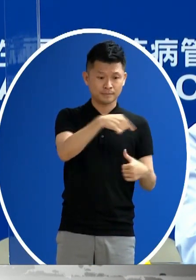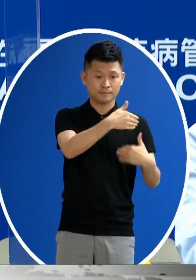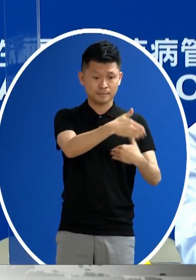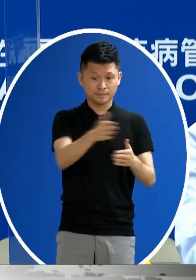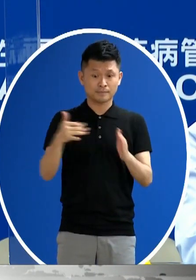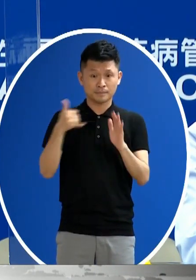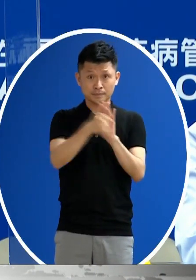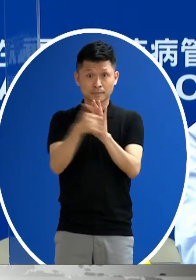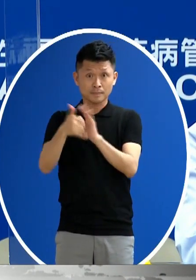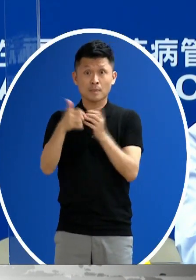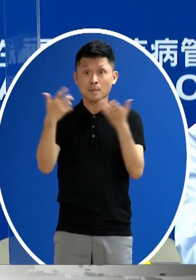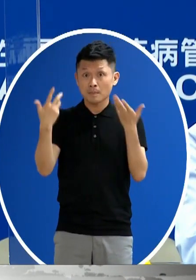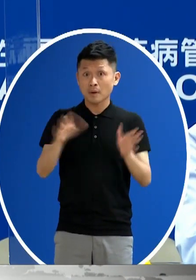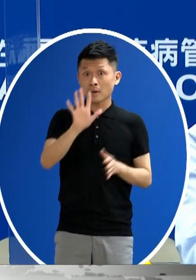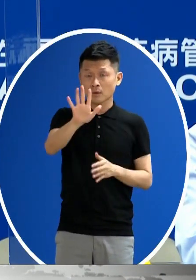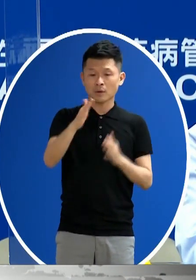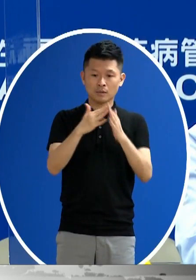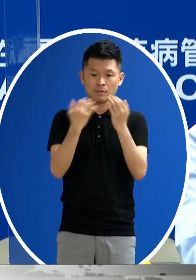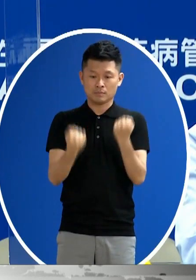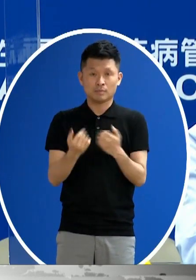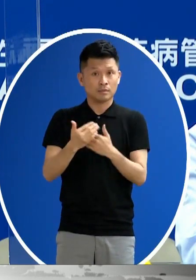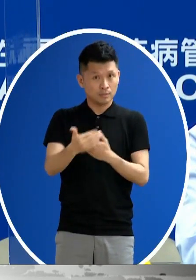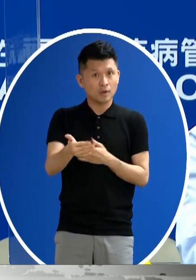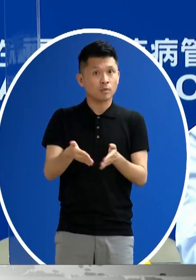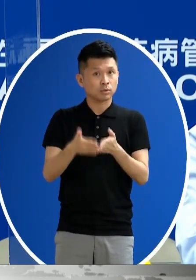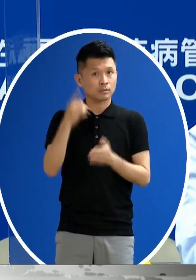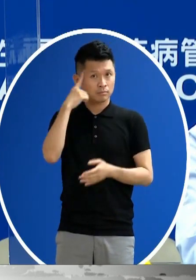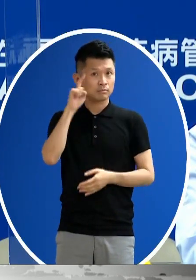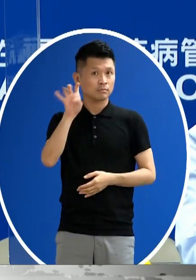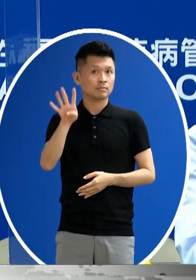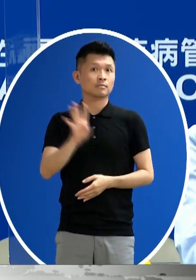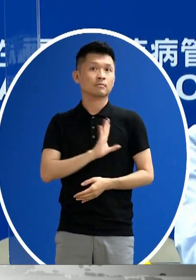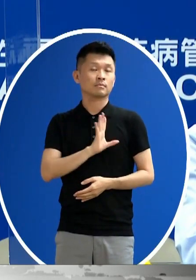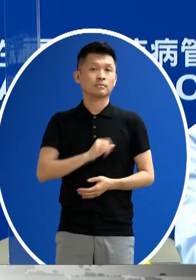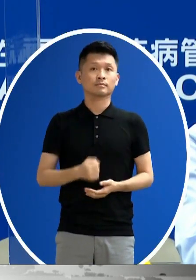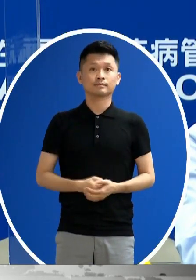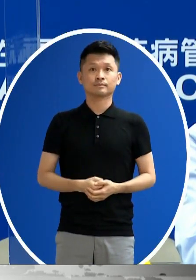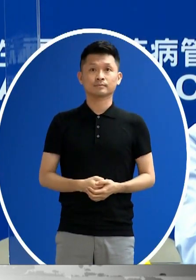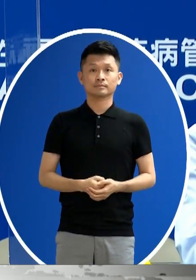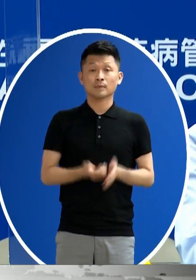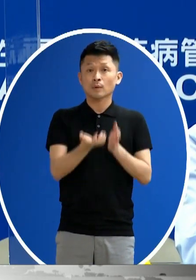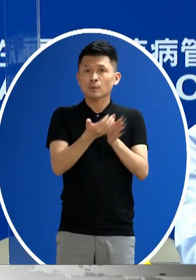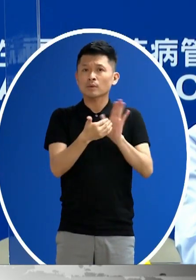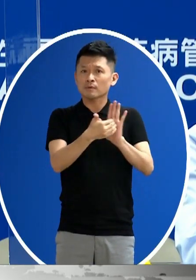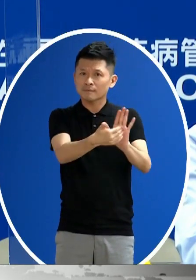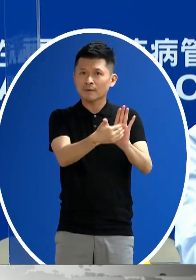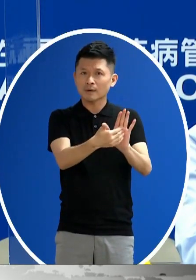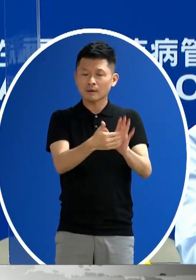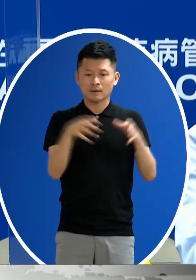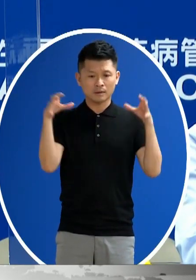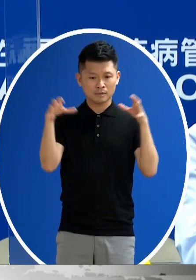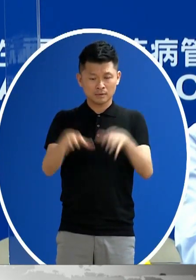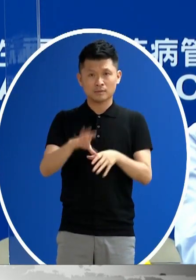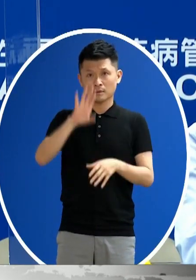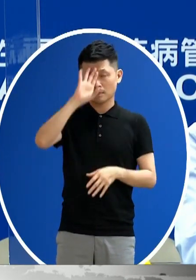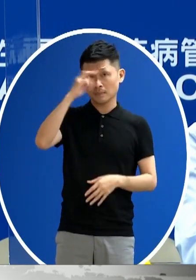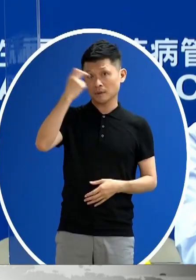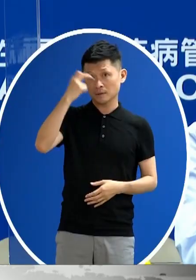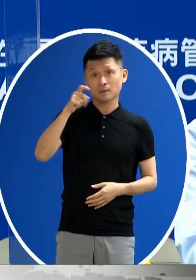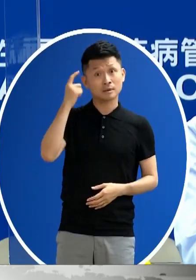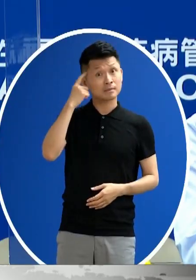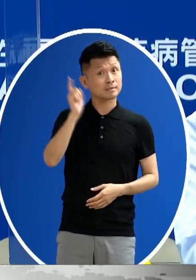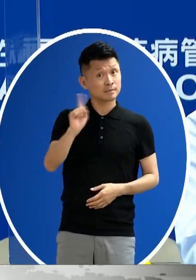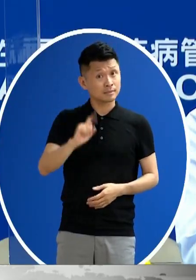isolation early. His other classmates will have to remain in isolation for 14 days. People that used the classroom after the infected case will also